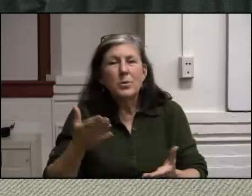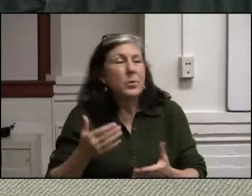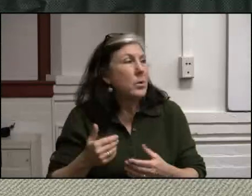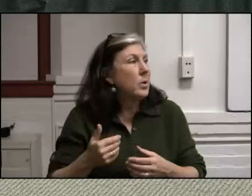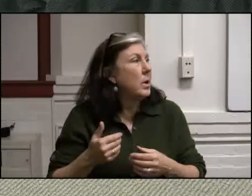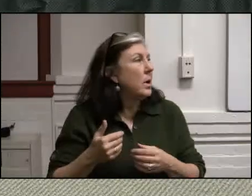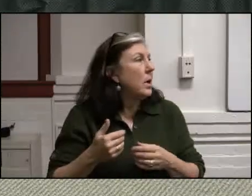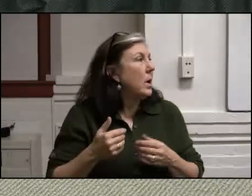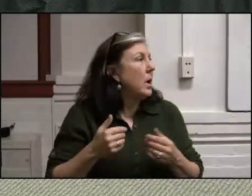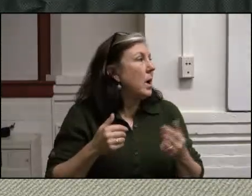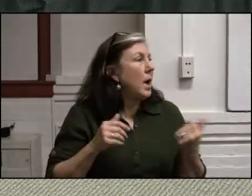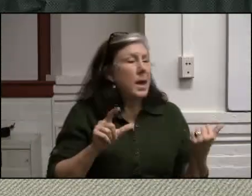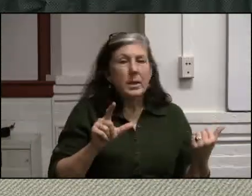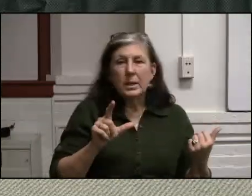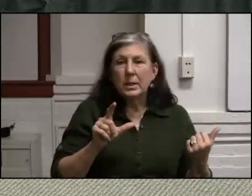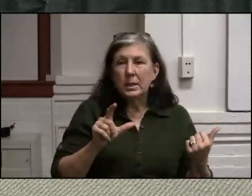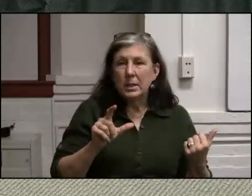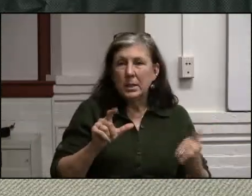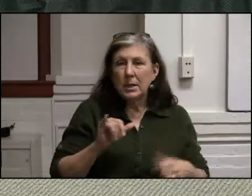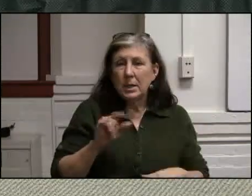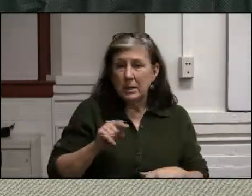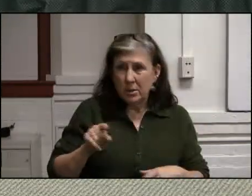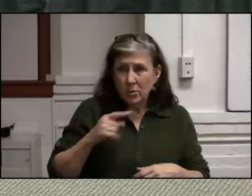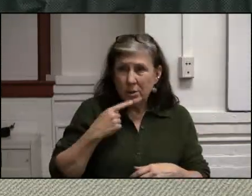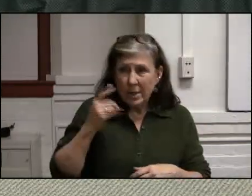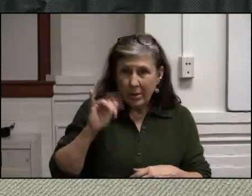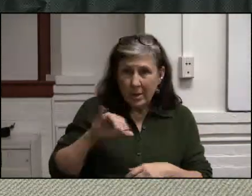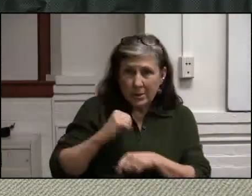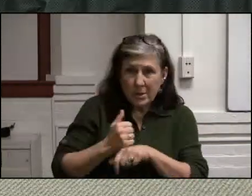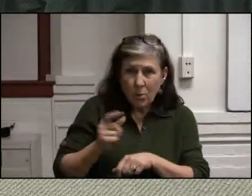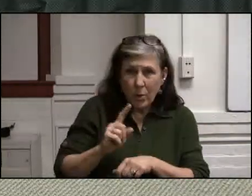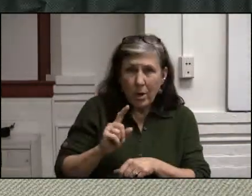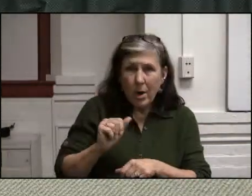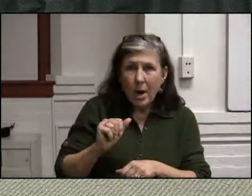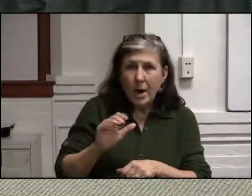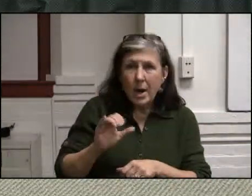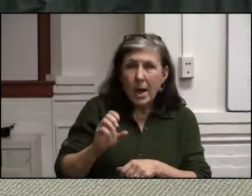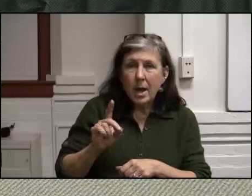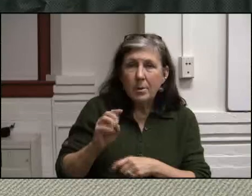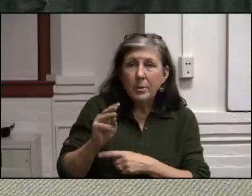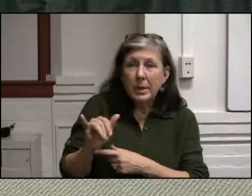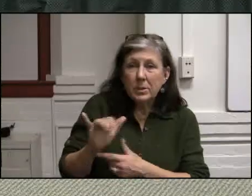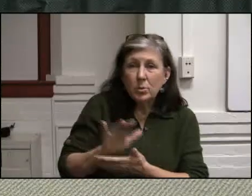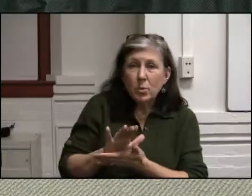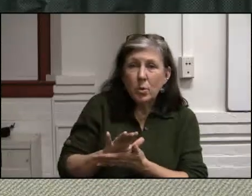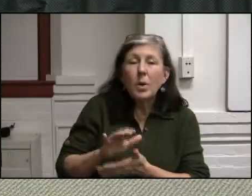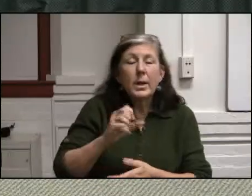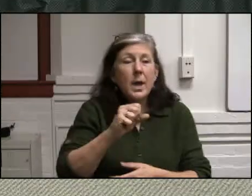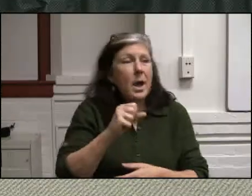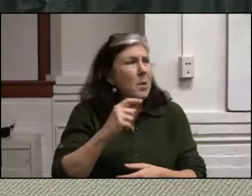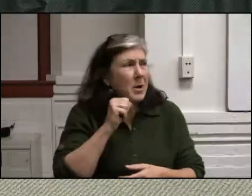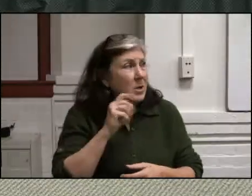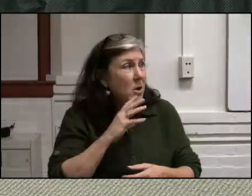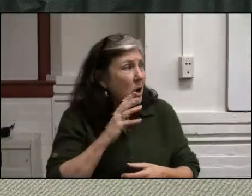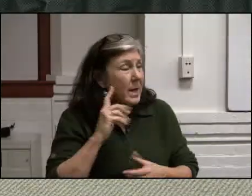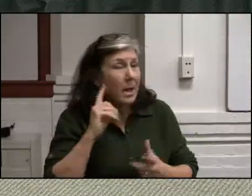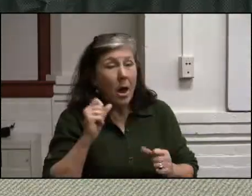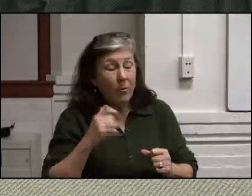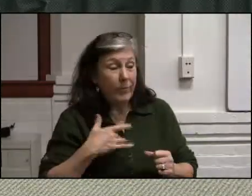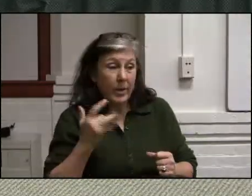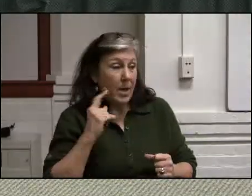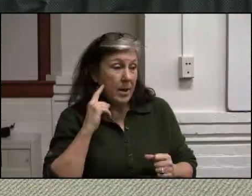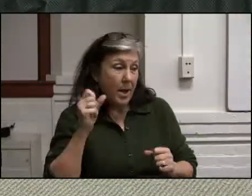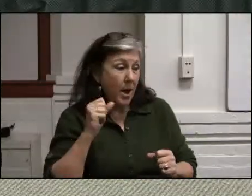And you Sabina said when they it's did at that. Academy School? Yes. Is that what, I just didn't hear you. And Gosh, I'm not talking well. I don't know. It seems like I'm